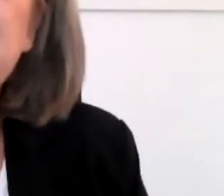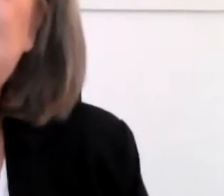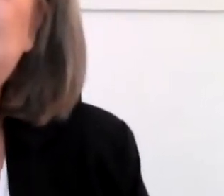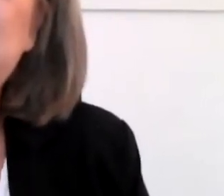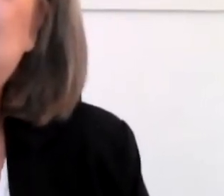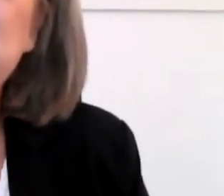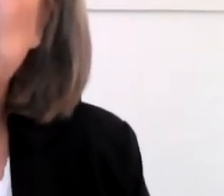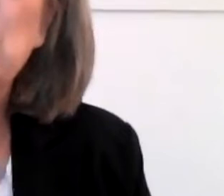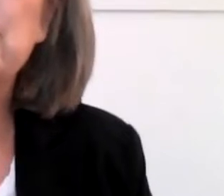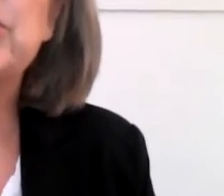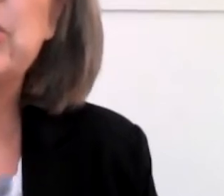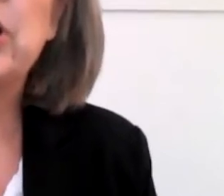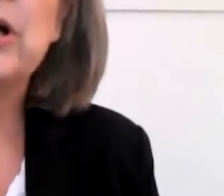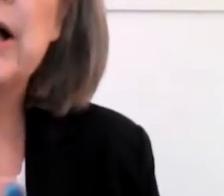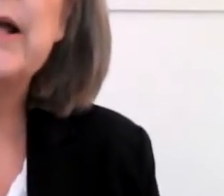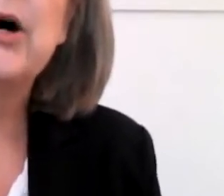one thing that I would